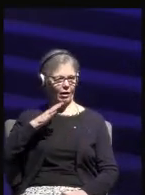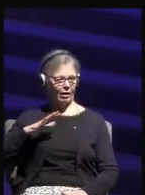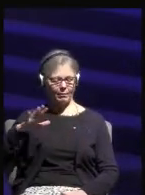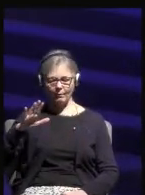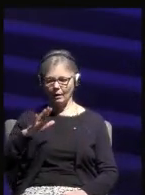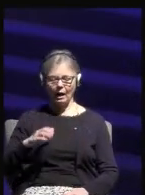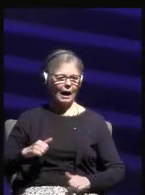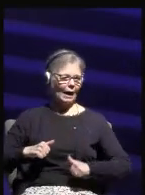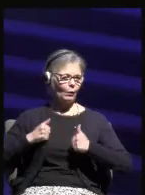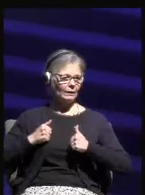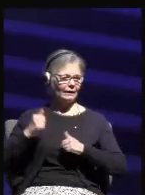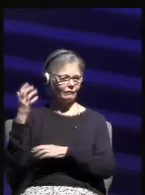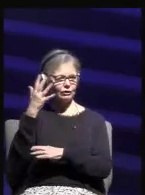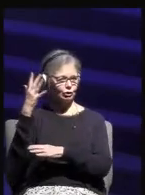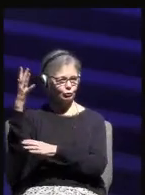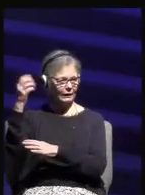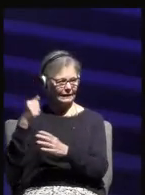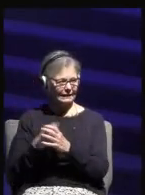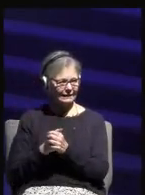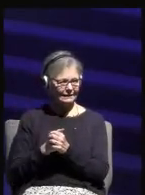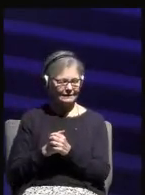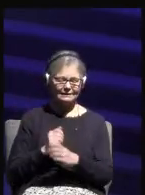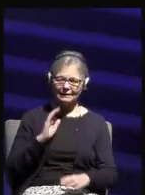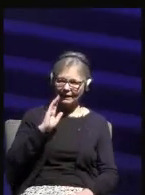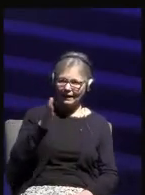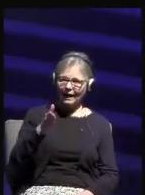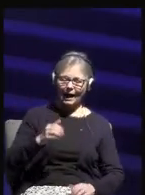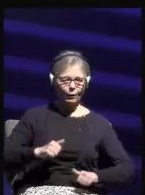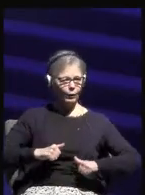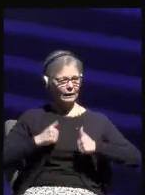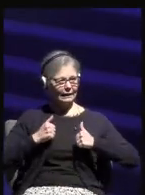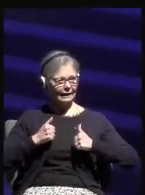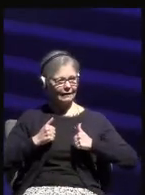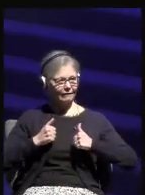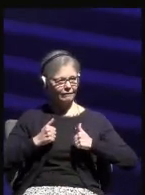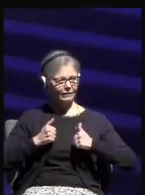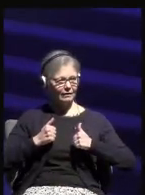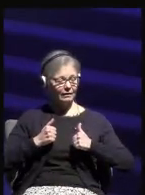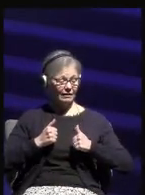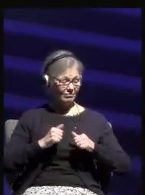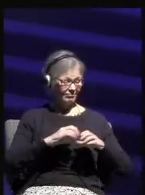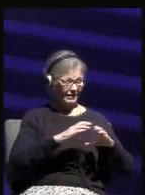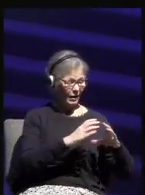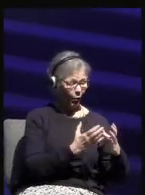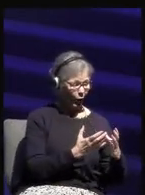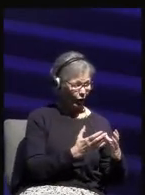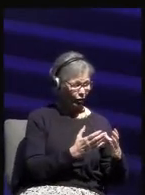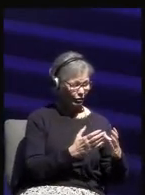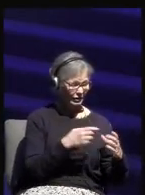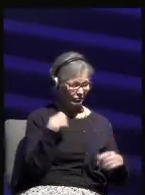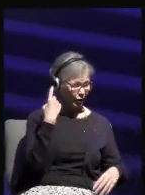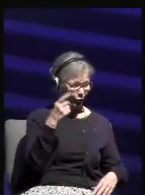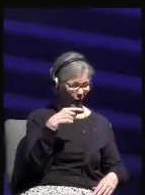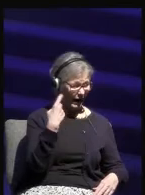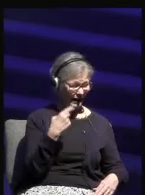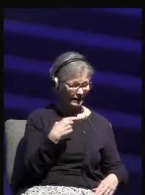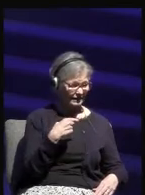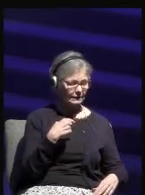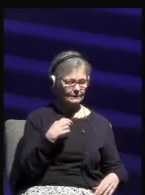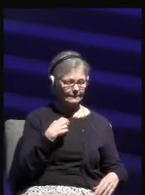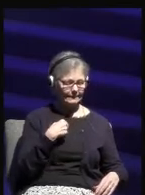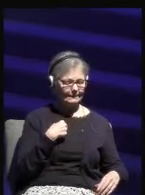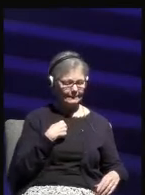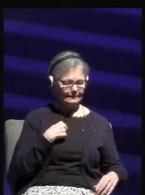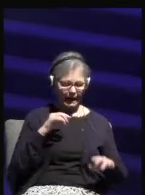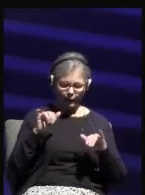that we will be relieved from the pressure of this life. But I want you to know the enemy is trying so hard and so